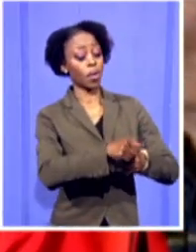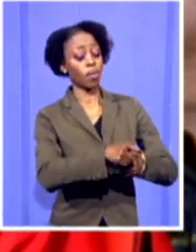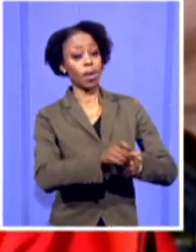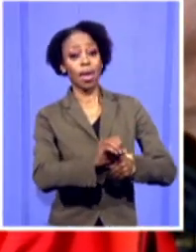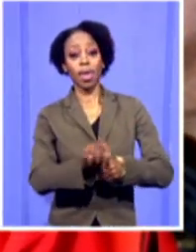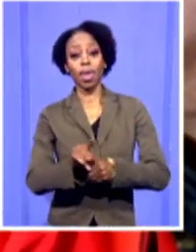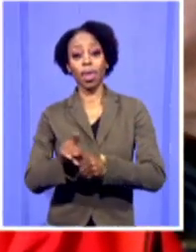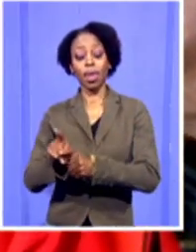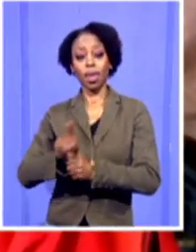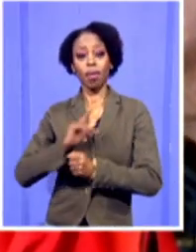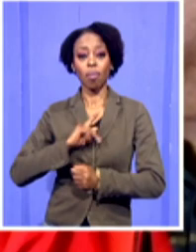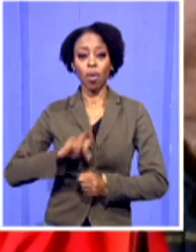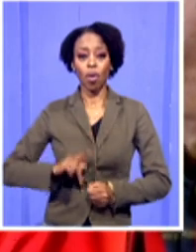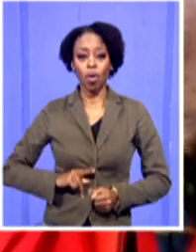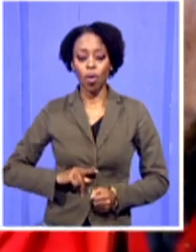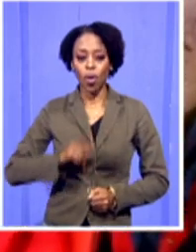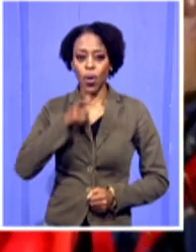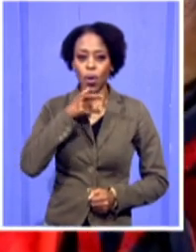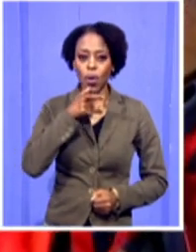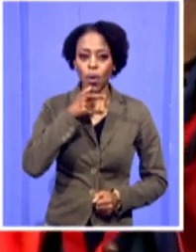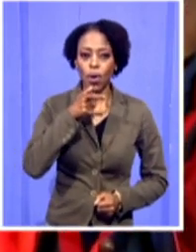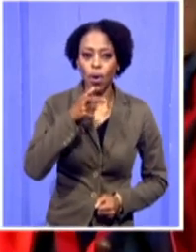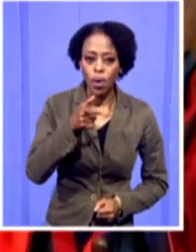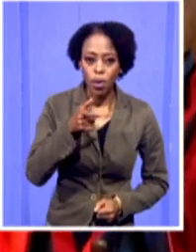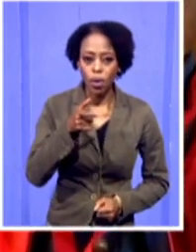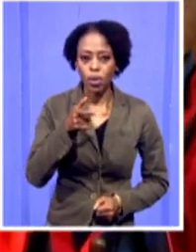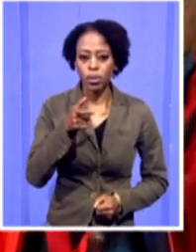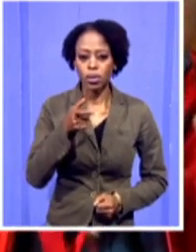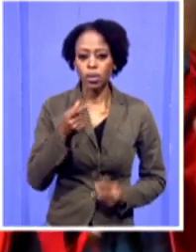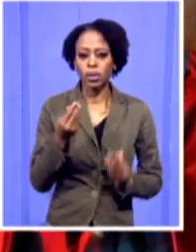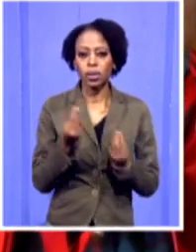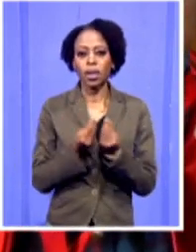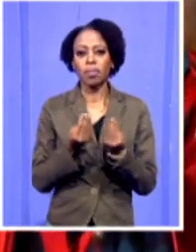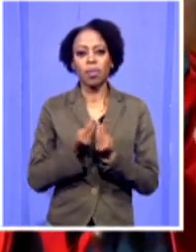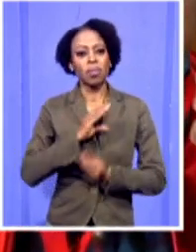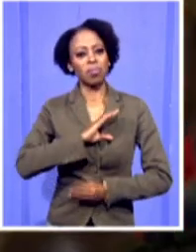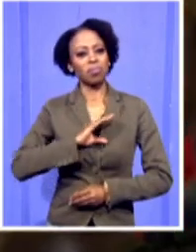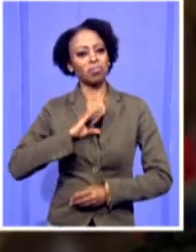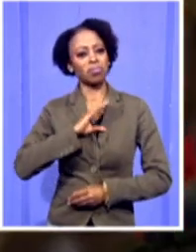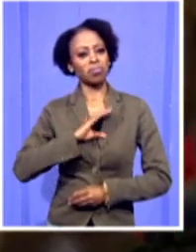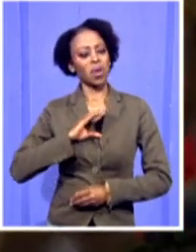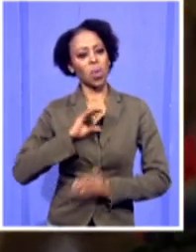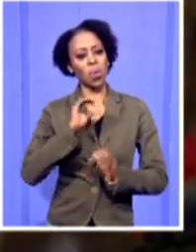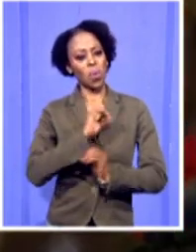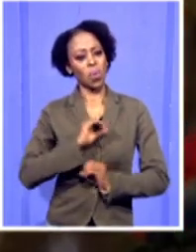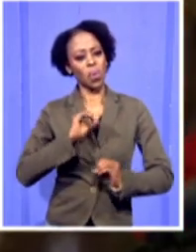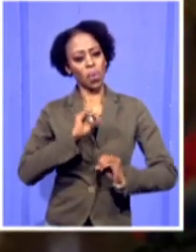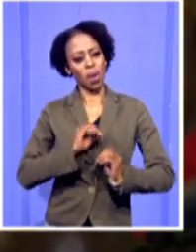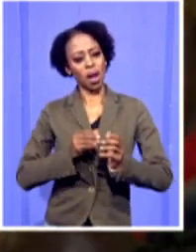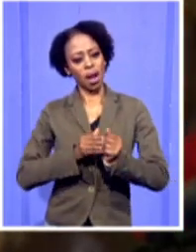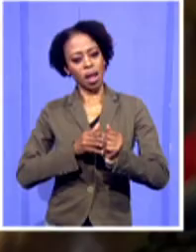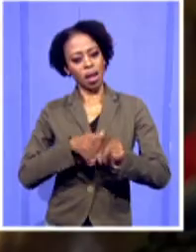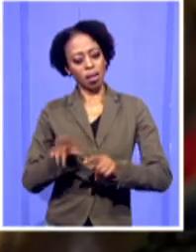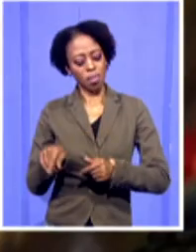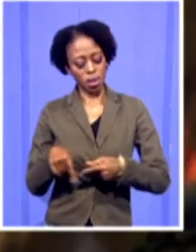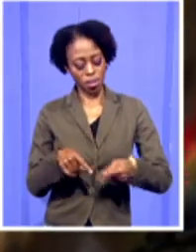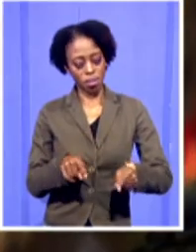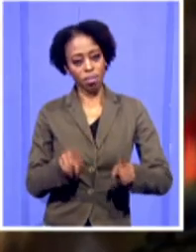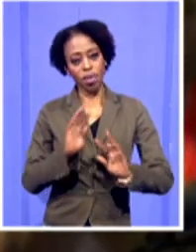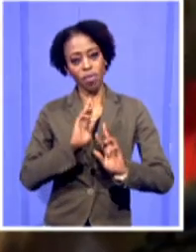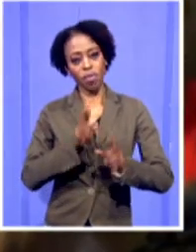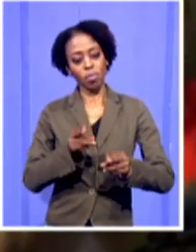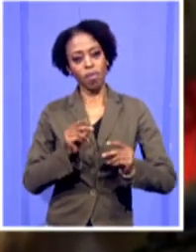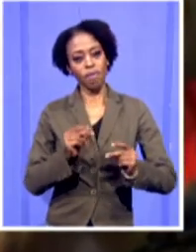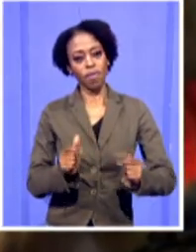president say anything contra which perhaps were uncomfortable, the leadership come and respond